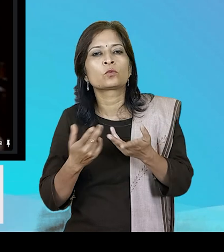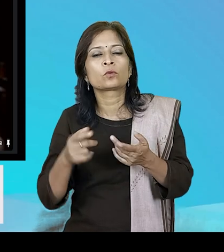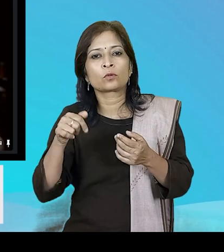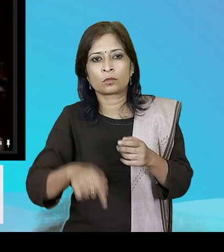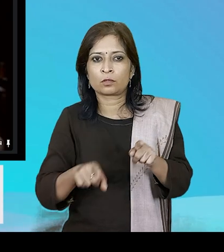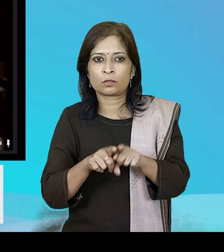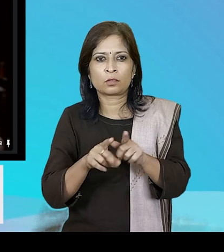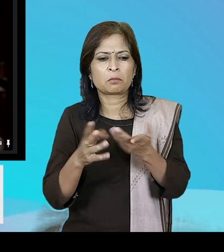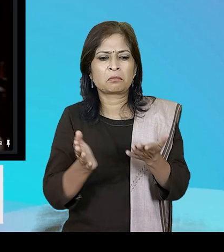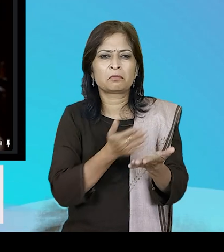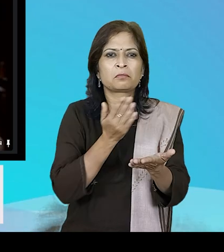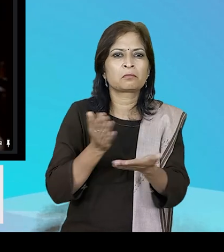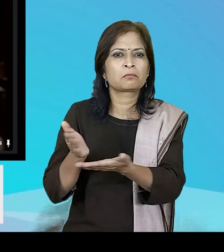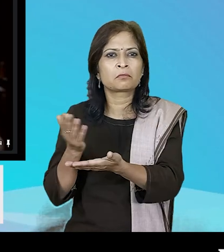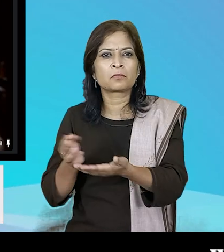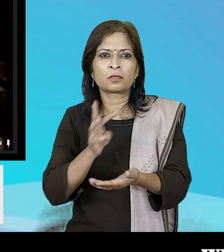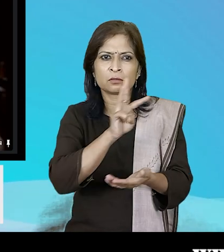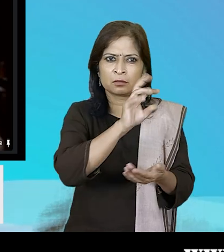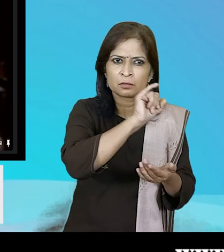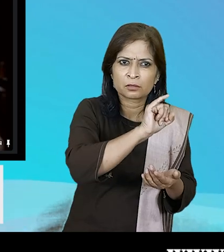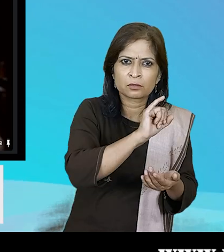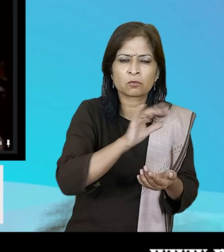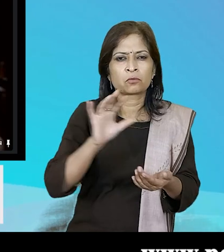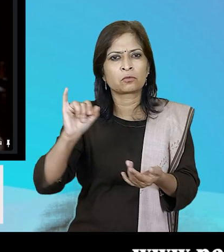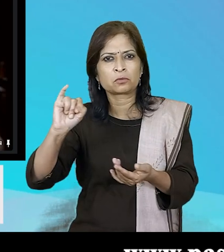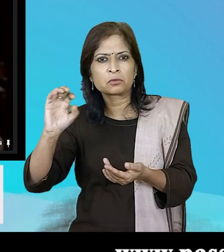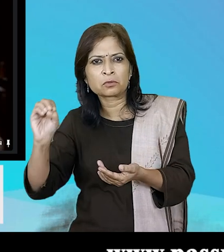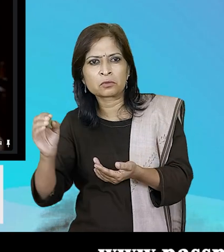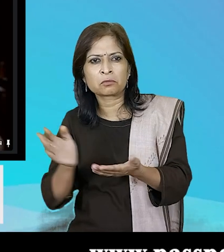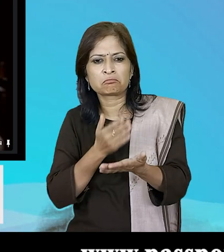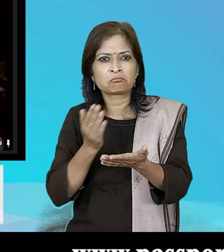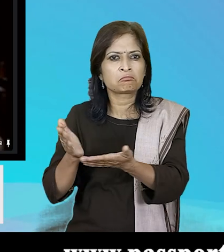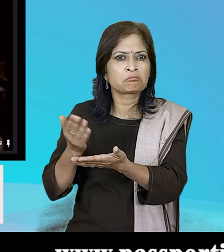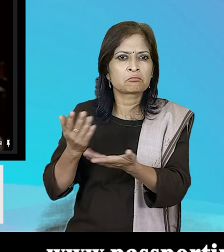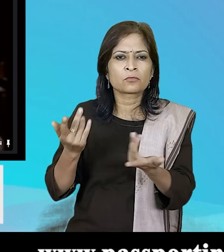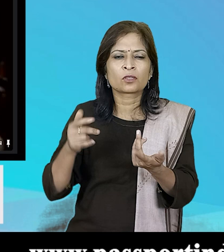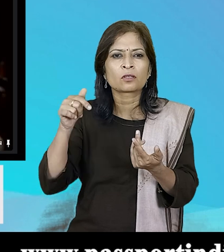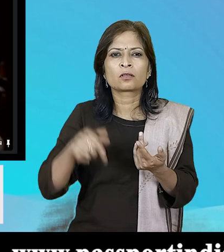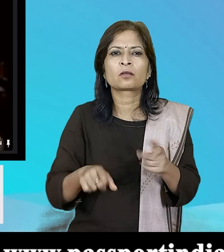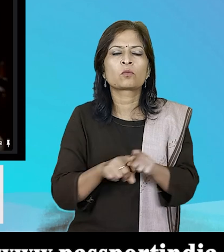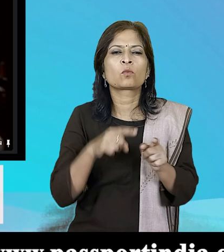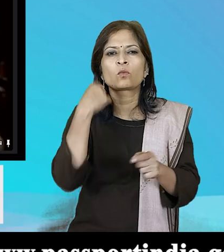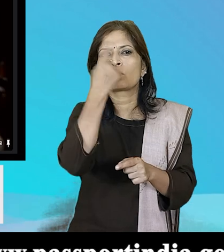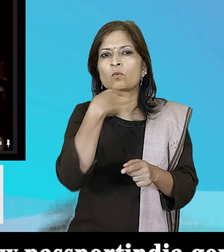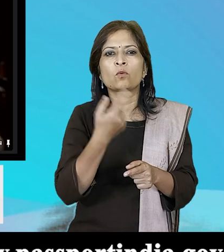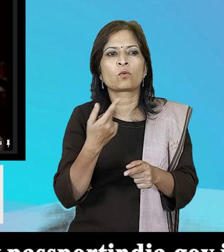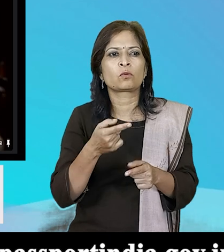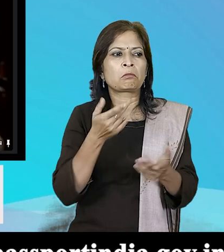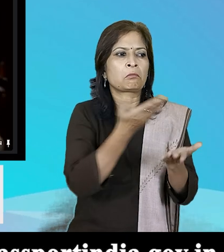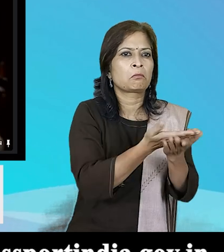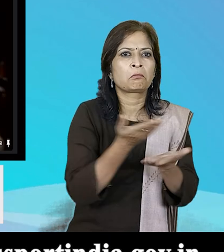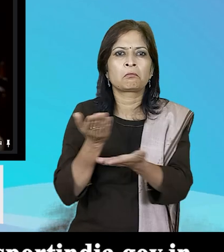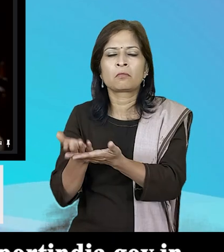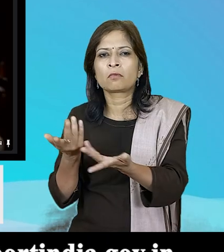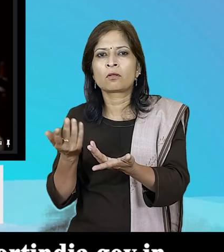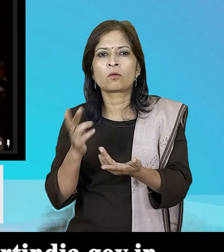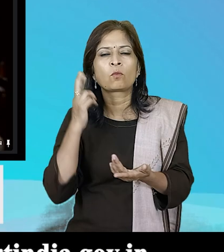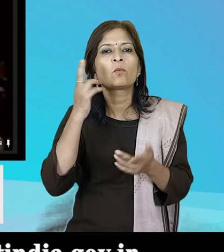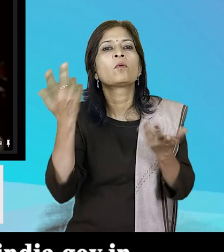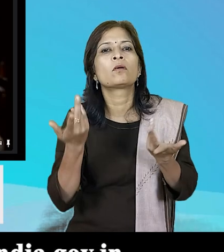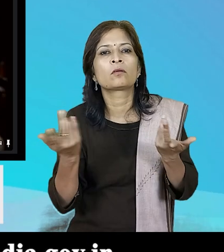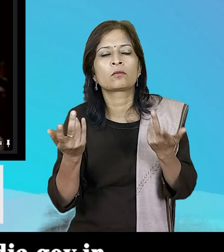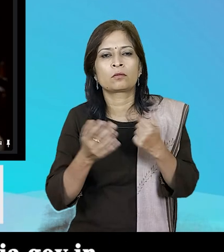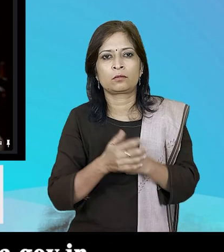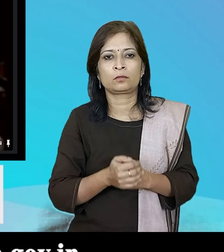the difference between those 36 and 60 pages. Is there any major difference? Who are the people who usually take up those 60